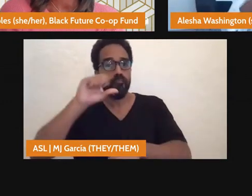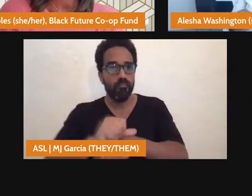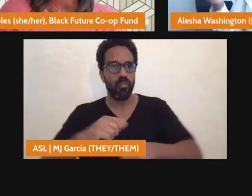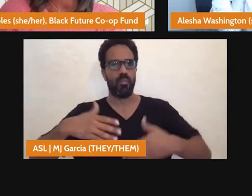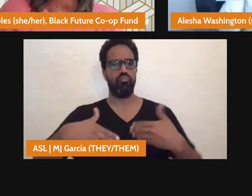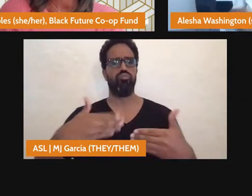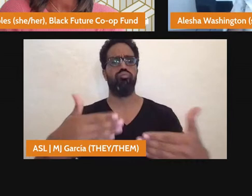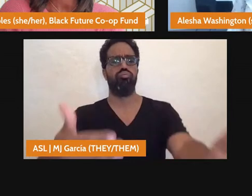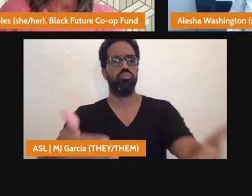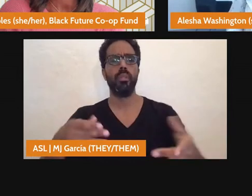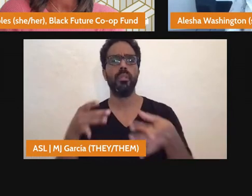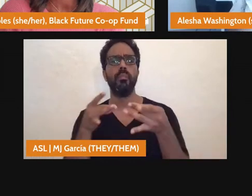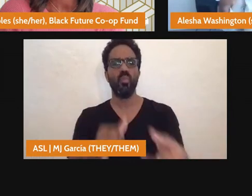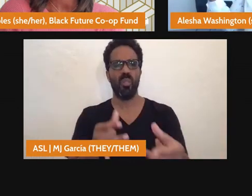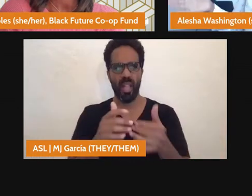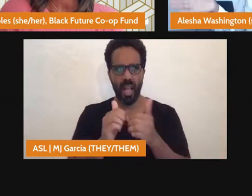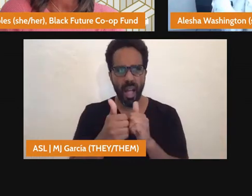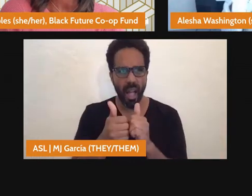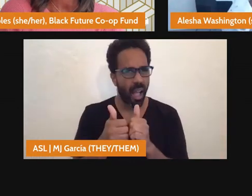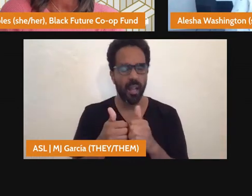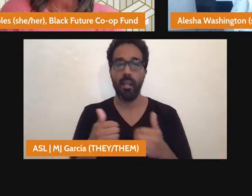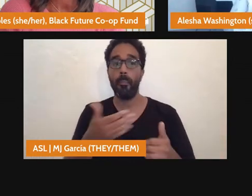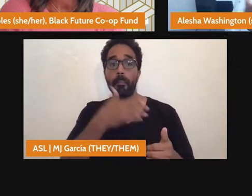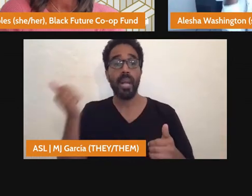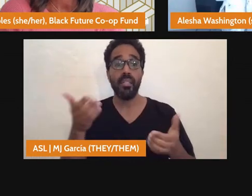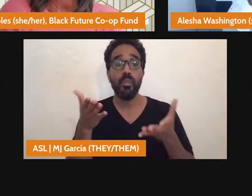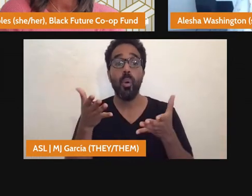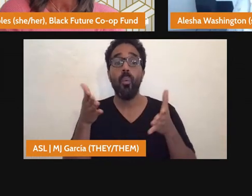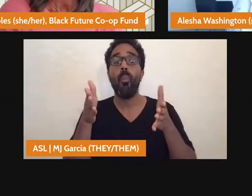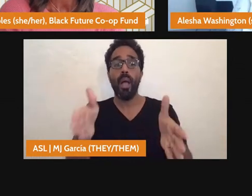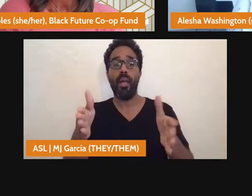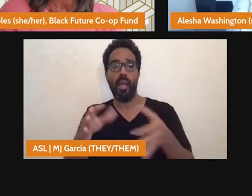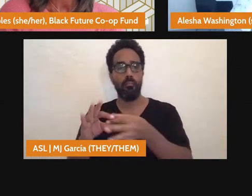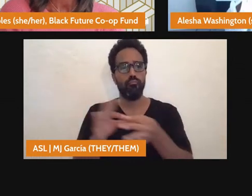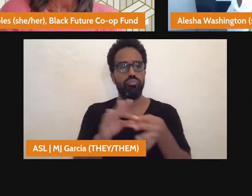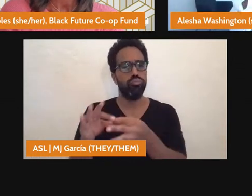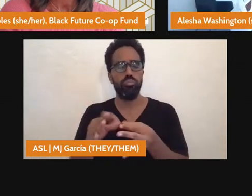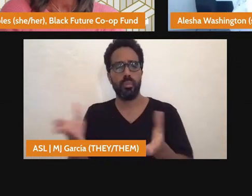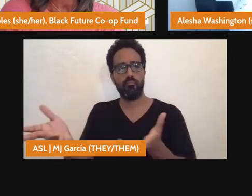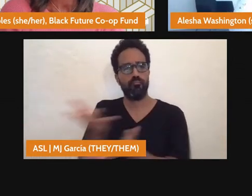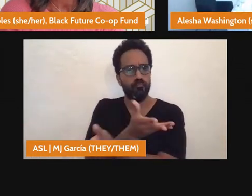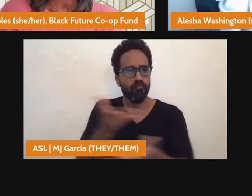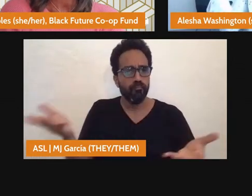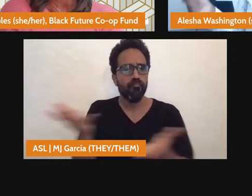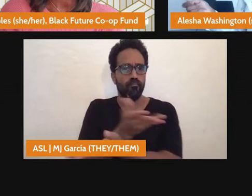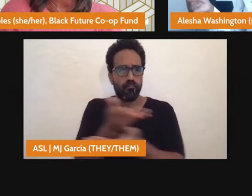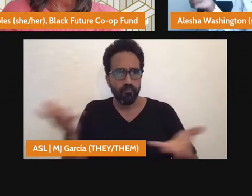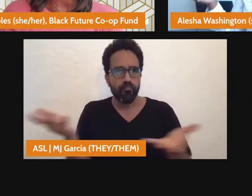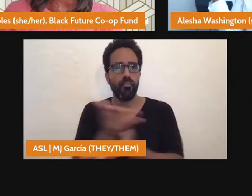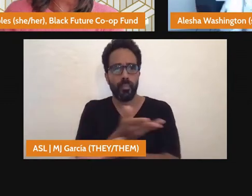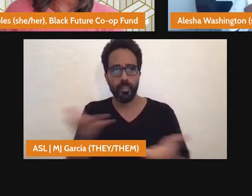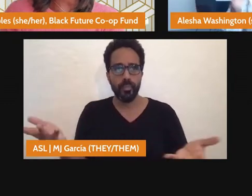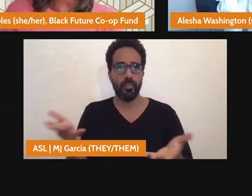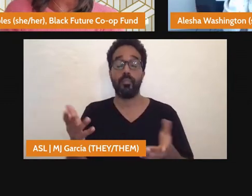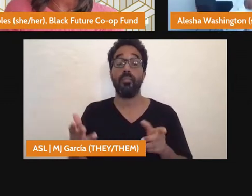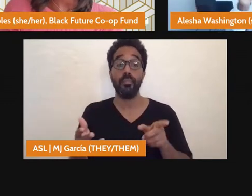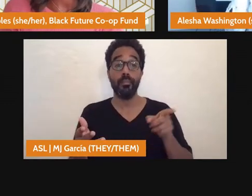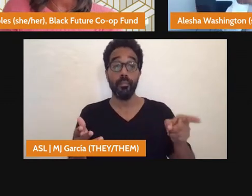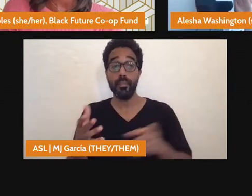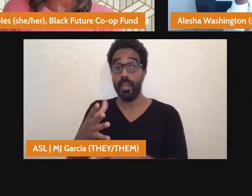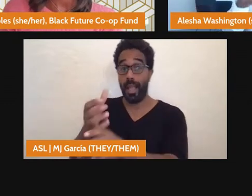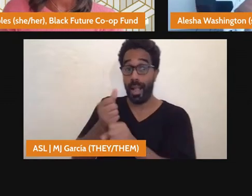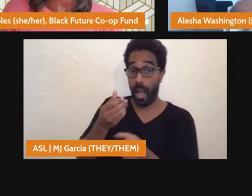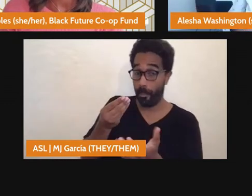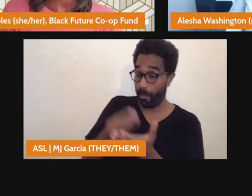And they can engage in discussions with each other so our fund holders learn and know how to invest and our grantees get access, right, beyond just the